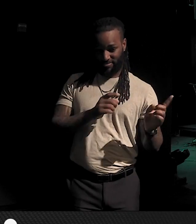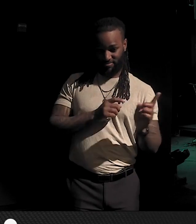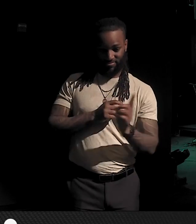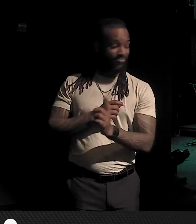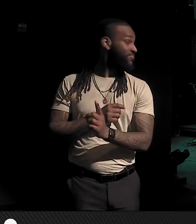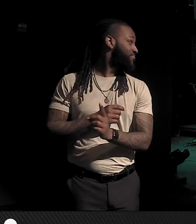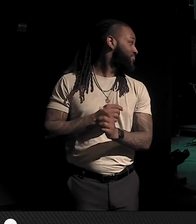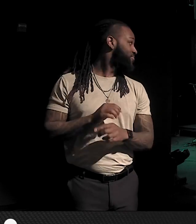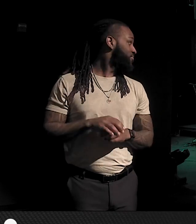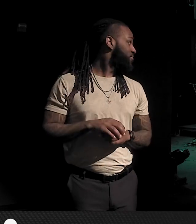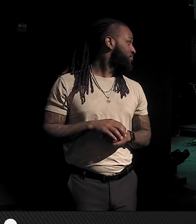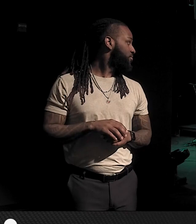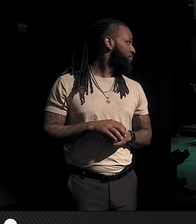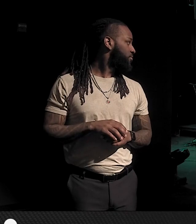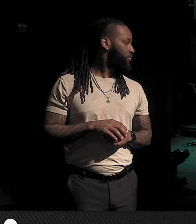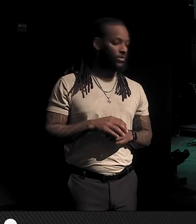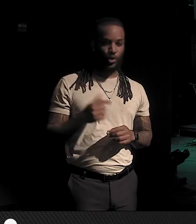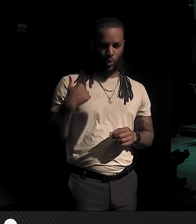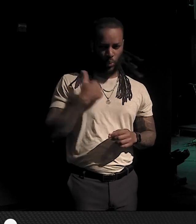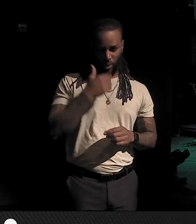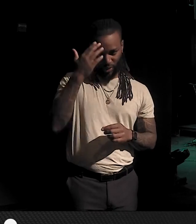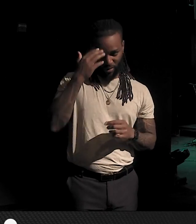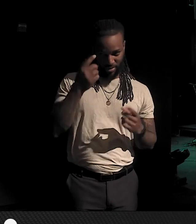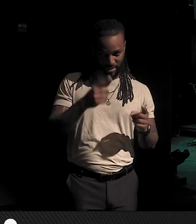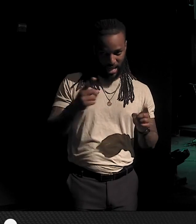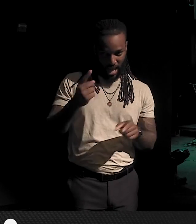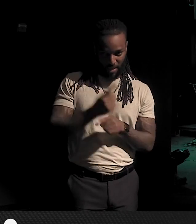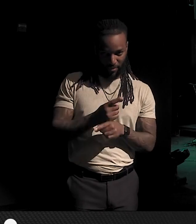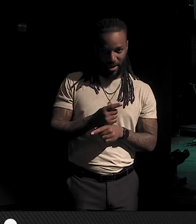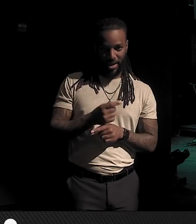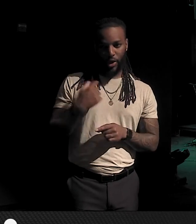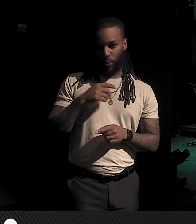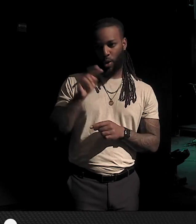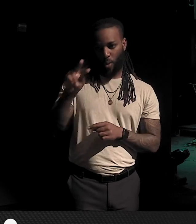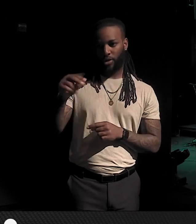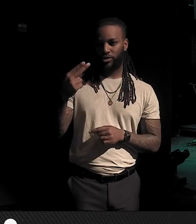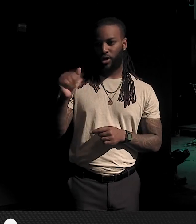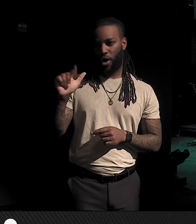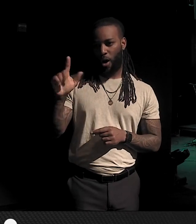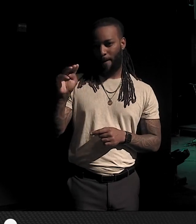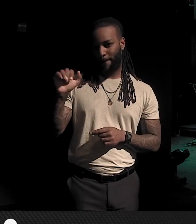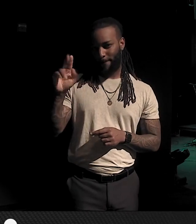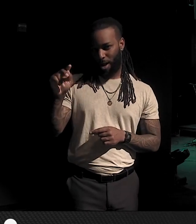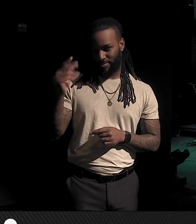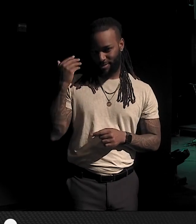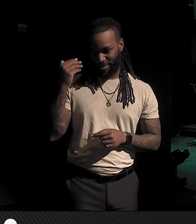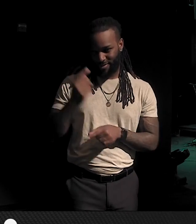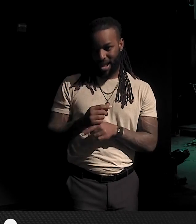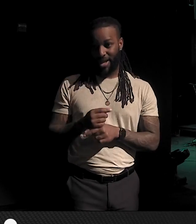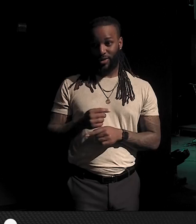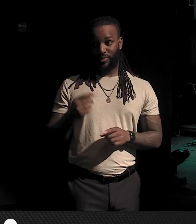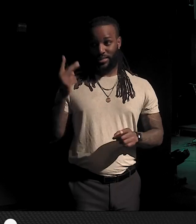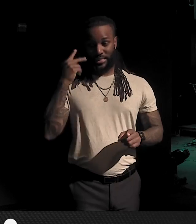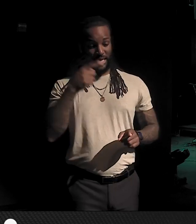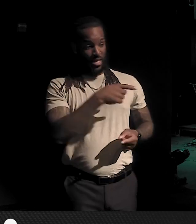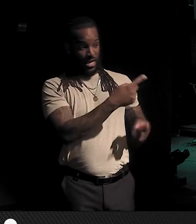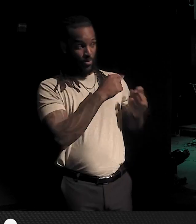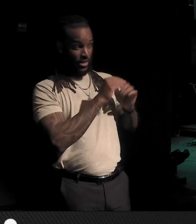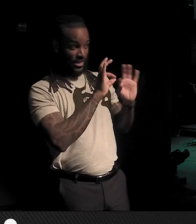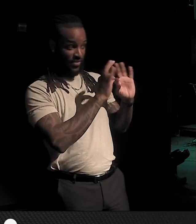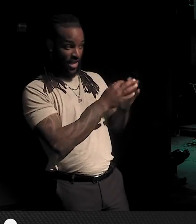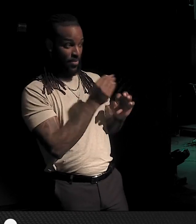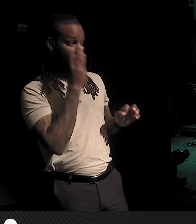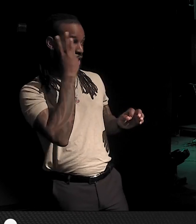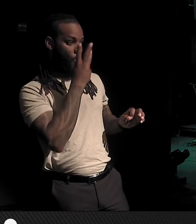there. We know how this goes down. We've watched enough reality television show. When she sees him coming with his family and a cup of wine, she